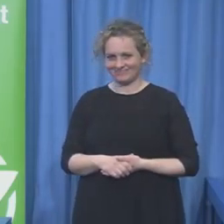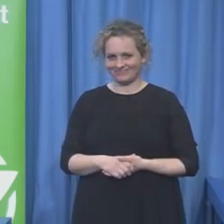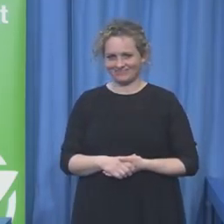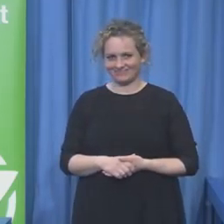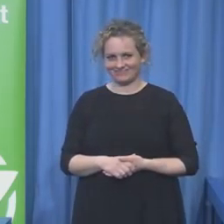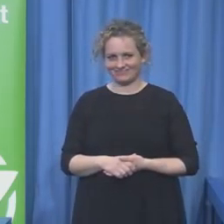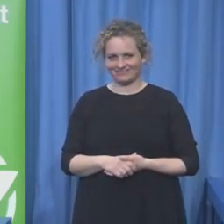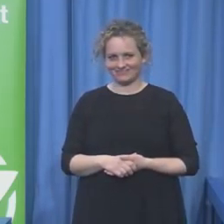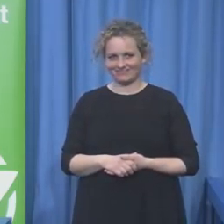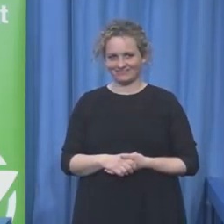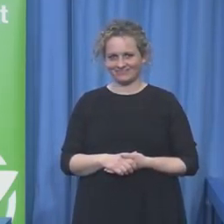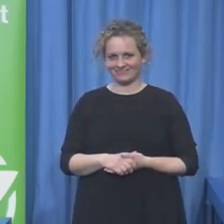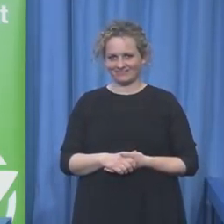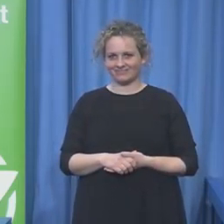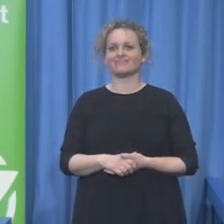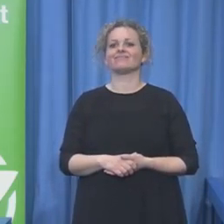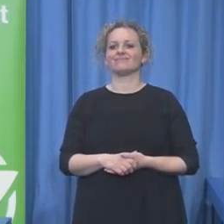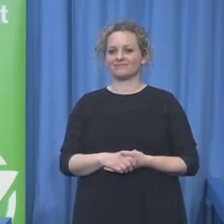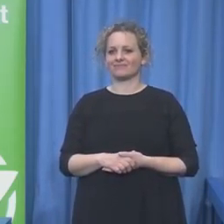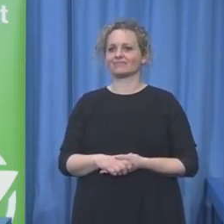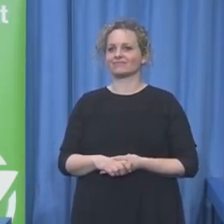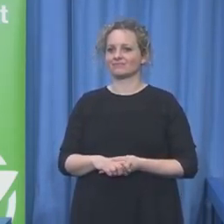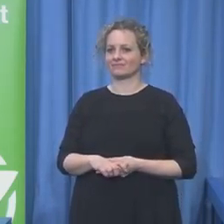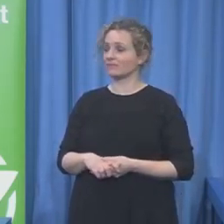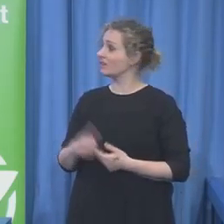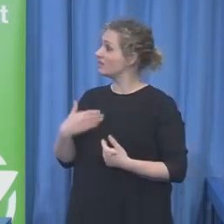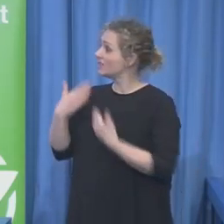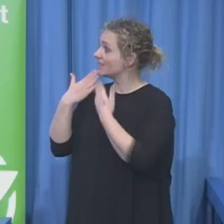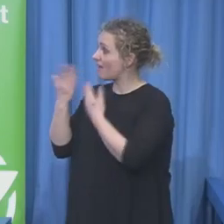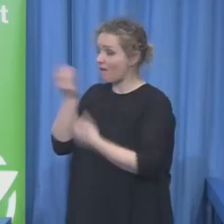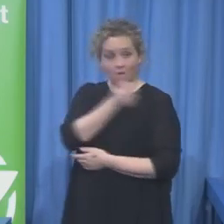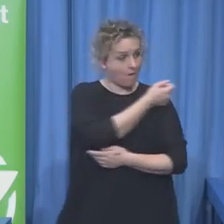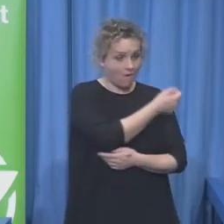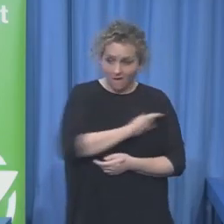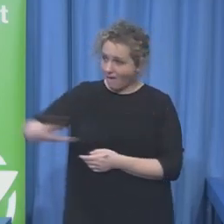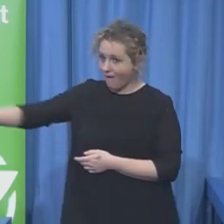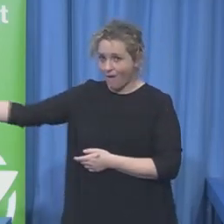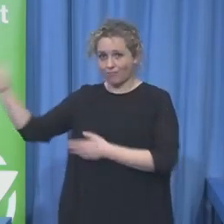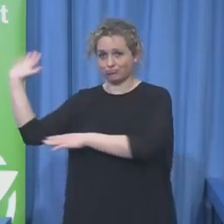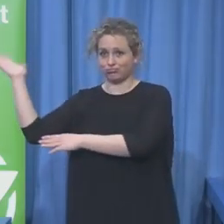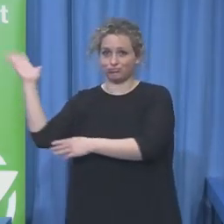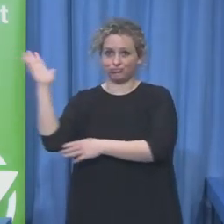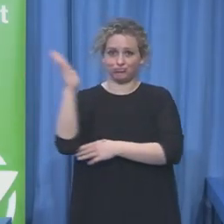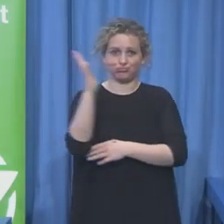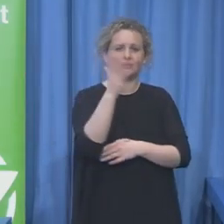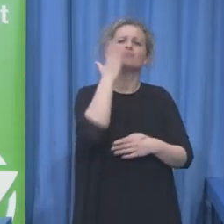Thank you all for this fantastic overview, and give them a hand, please.